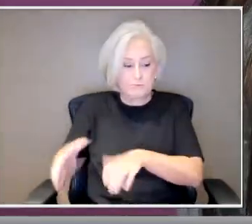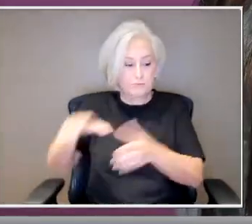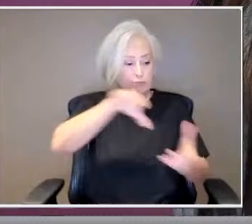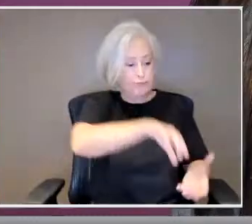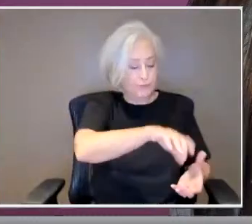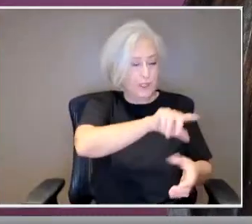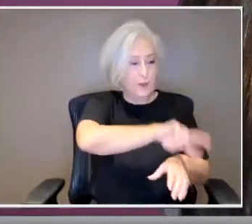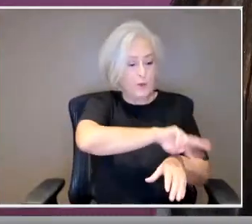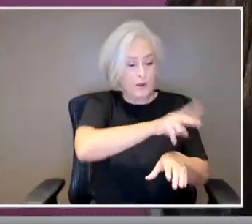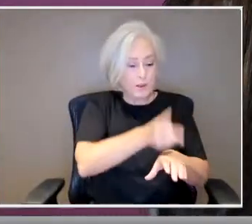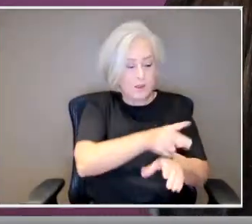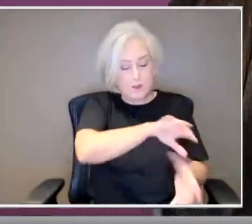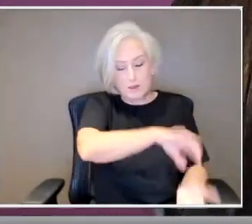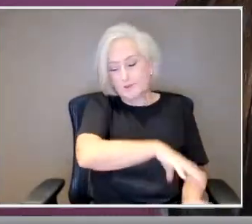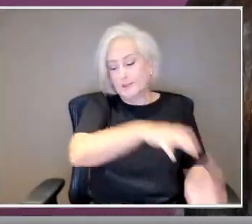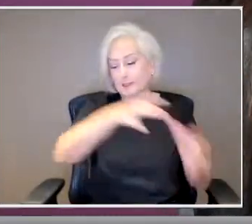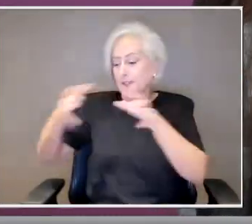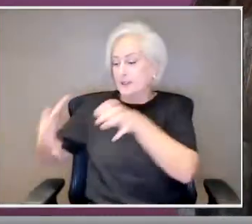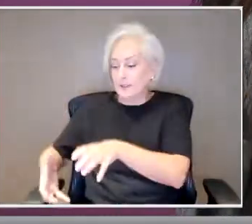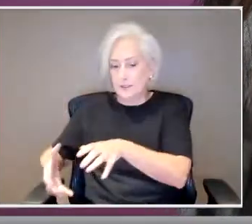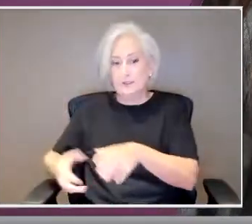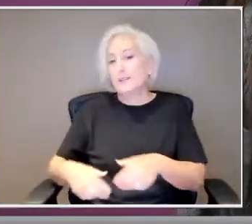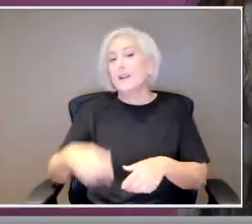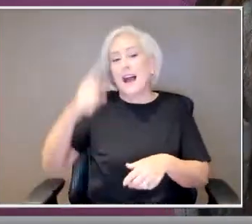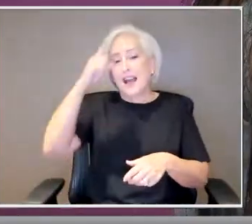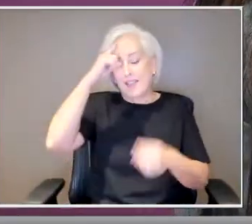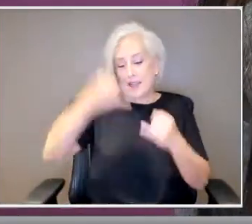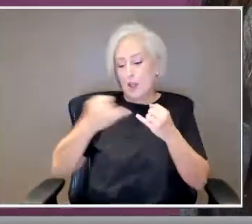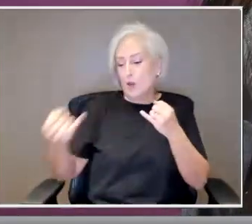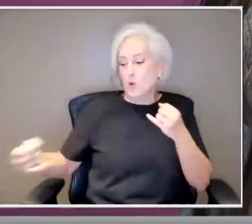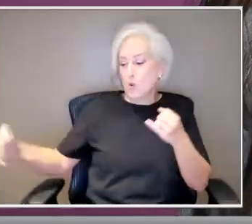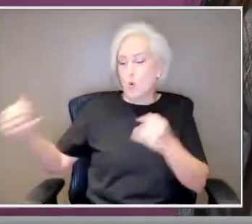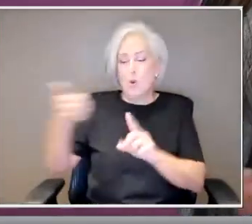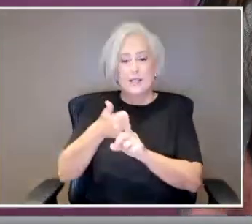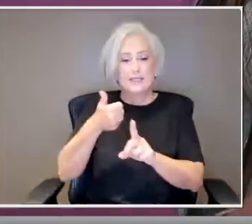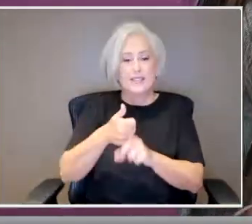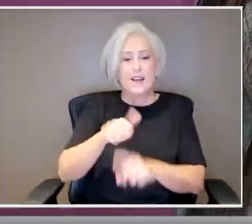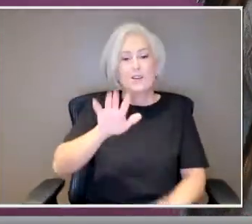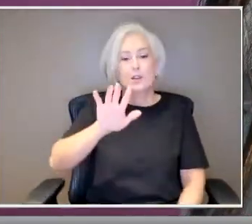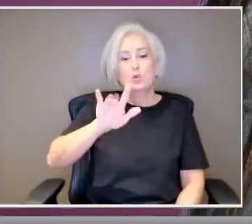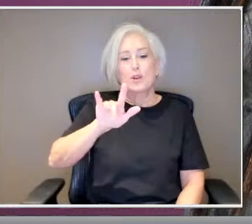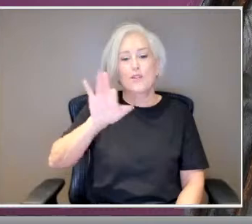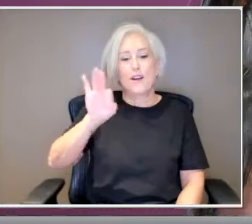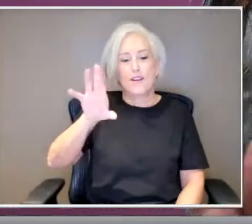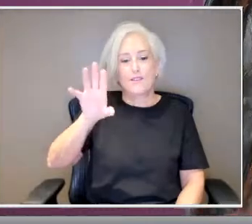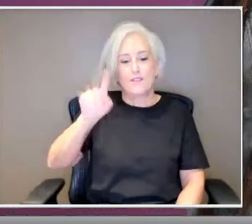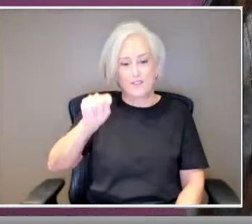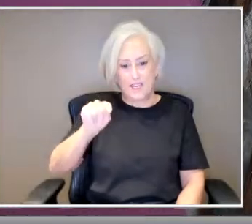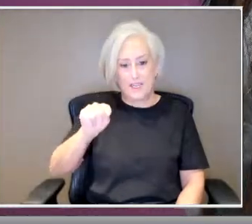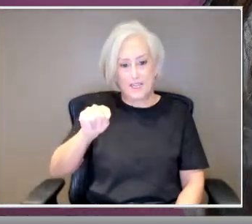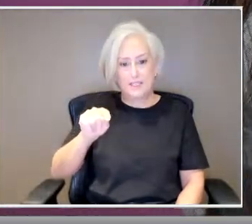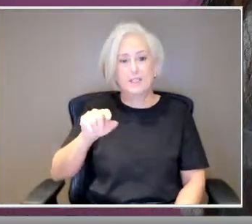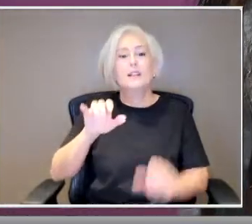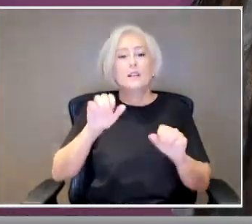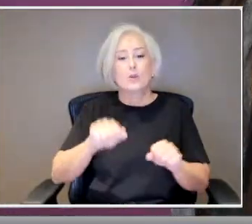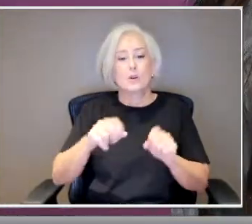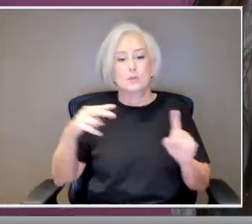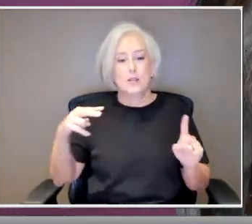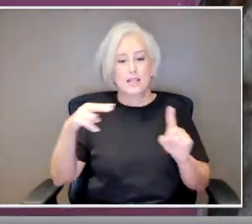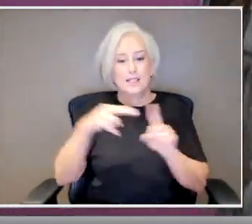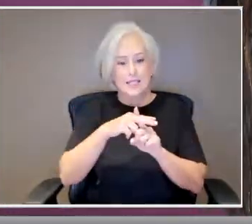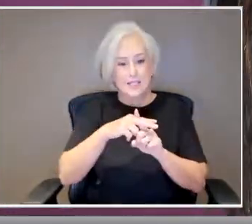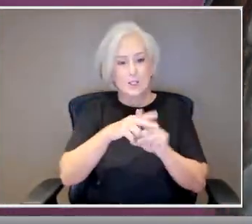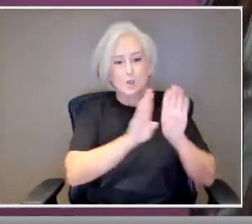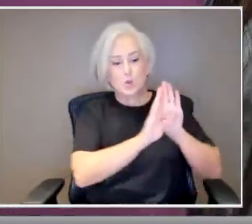The cord is 25 feet, I believe. Okay. So there's you can't go no further than 25 feet from where it's